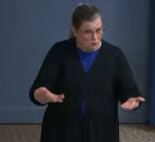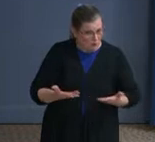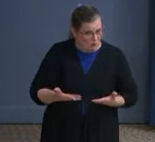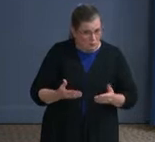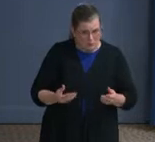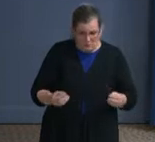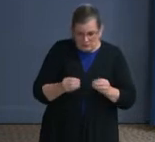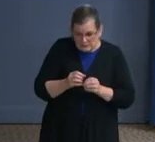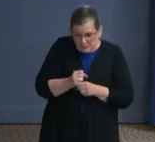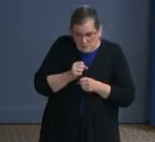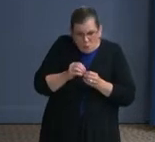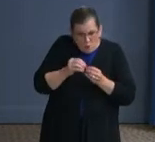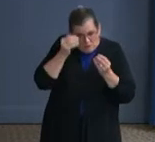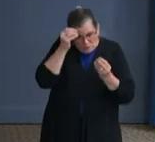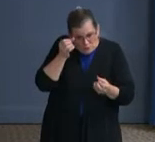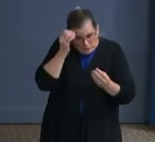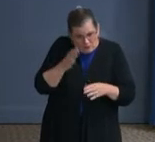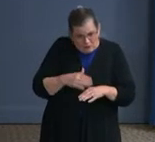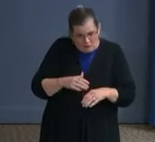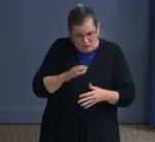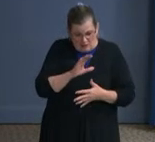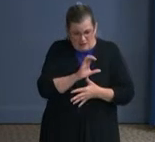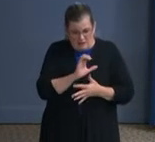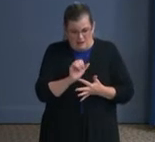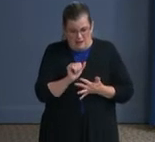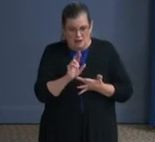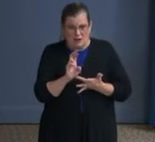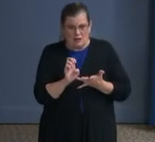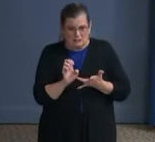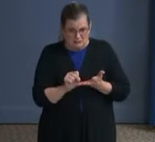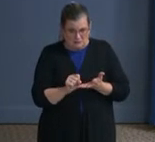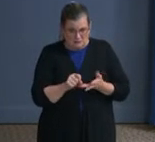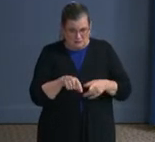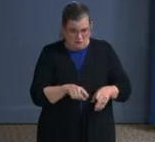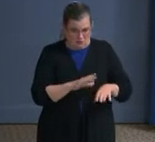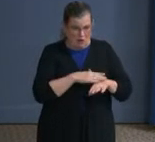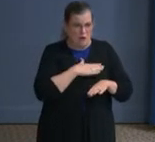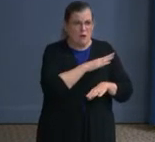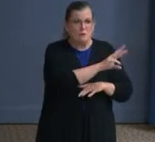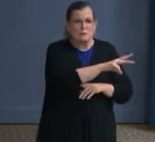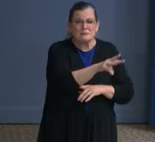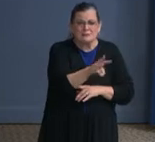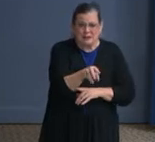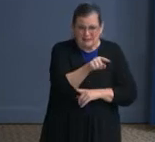information about our CARE model. They can go to our website at